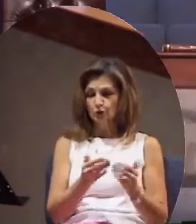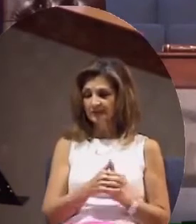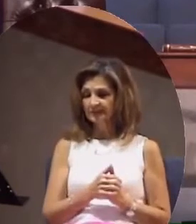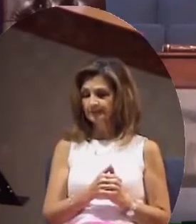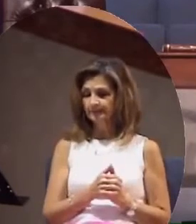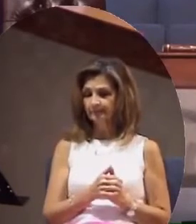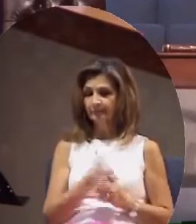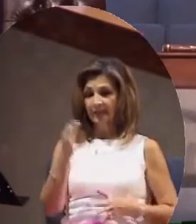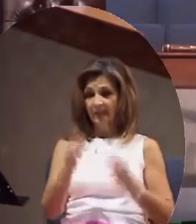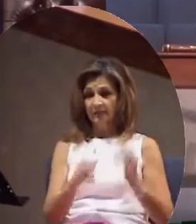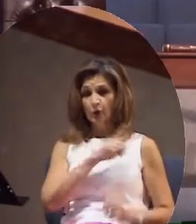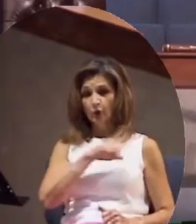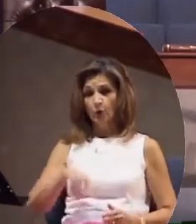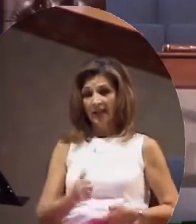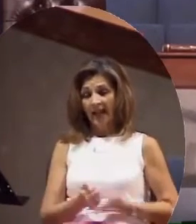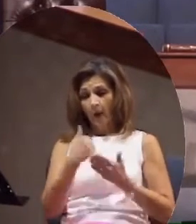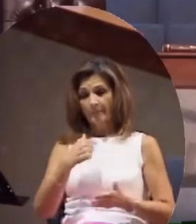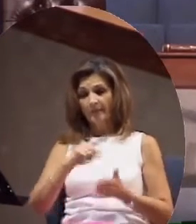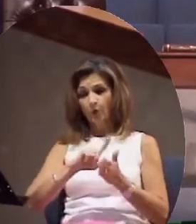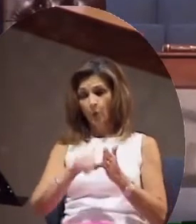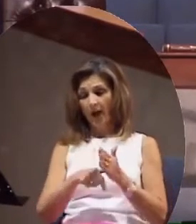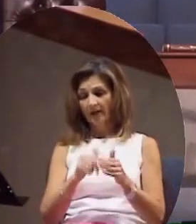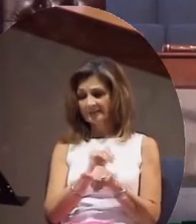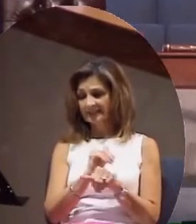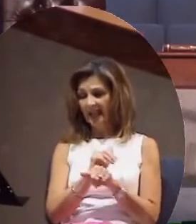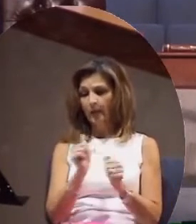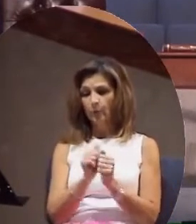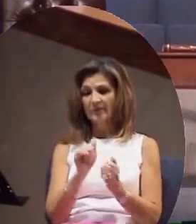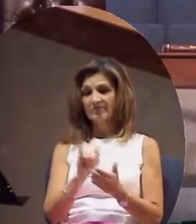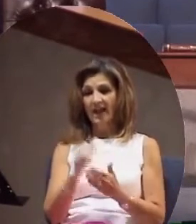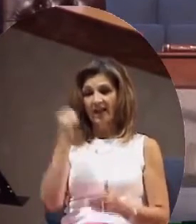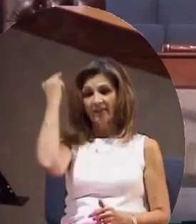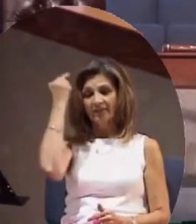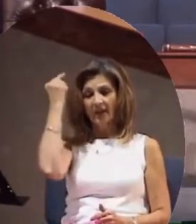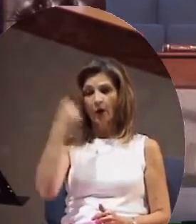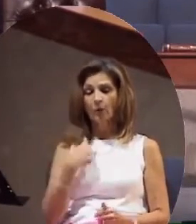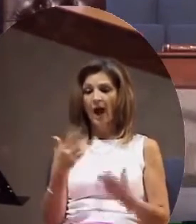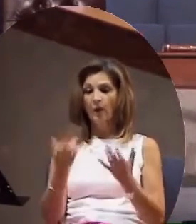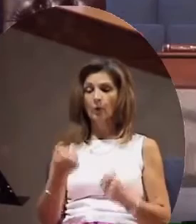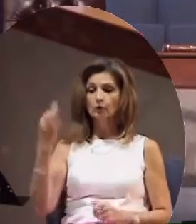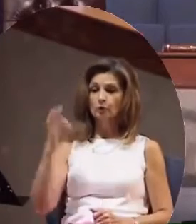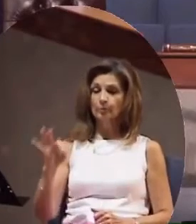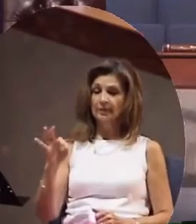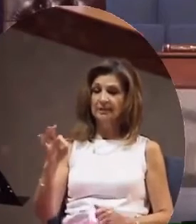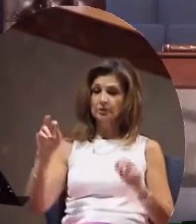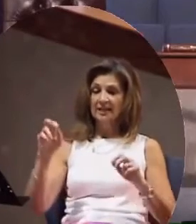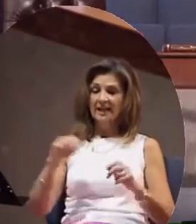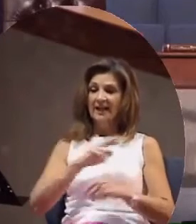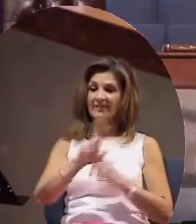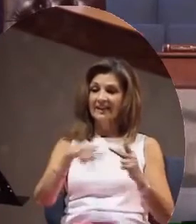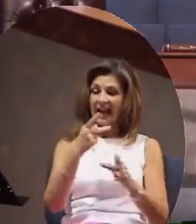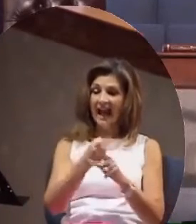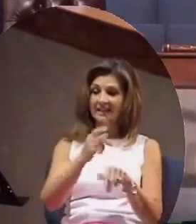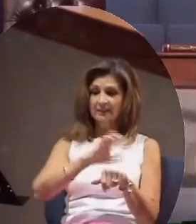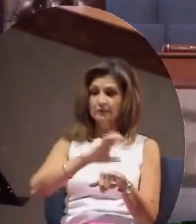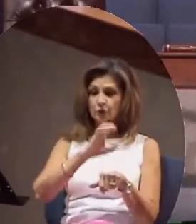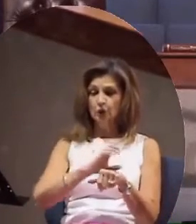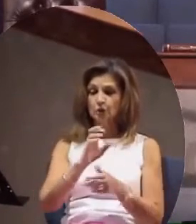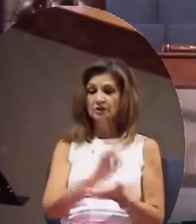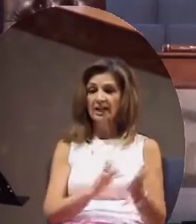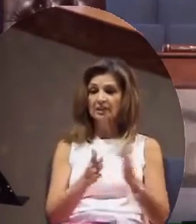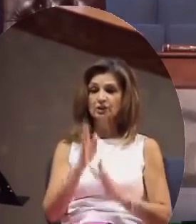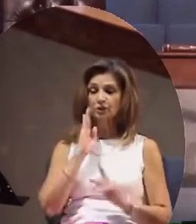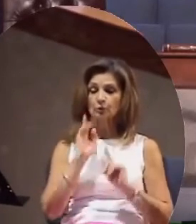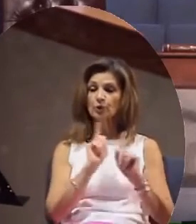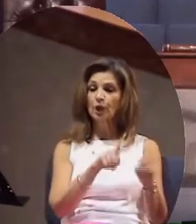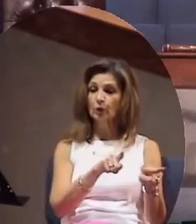Lord would help me for just a few minutes tonight, with that thought in mind, I want to preach on the kind of church that Jesus